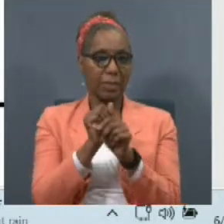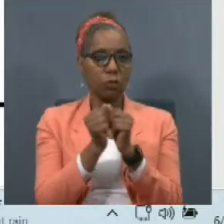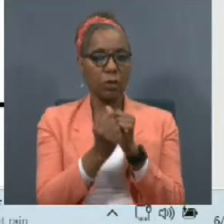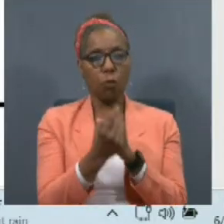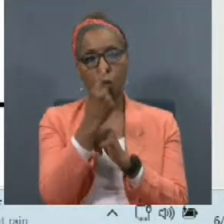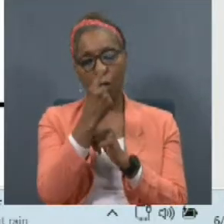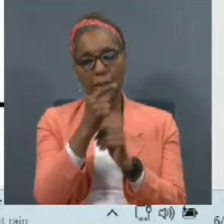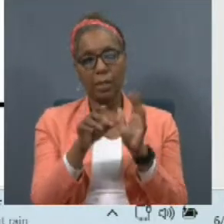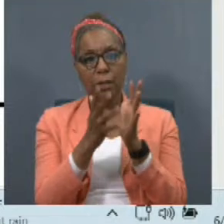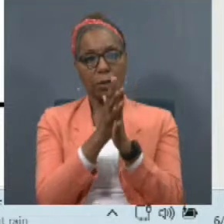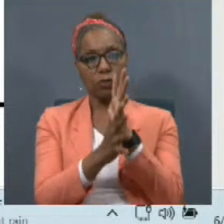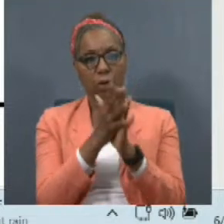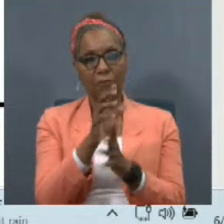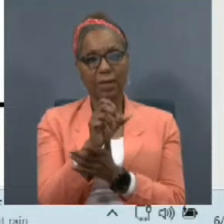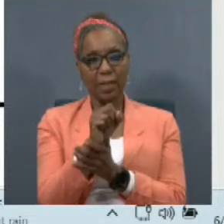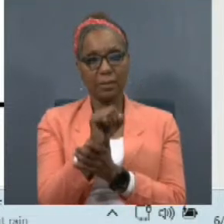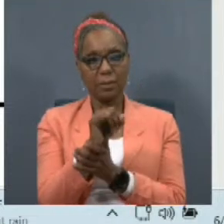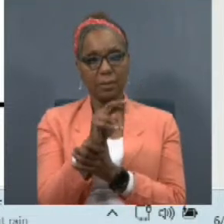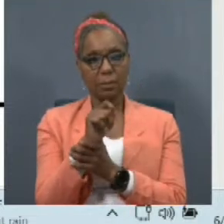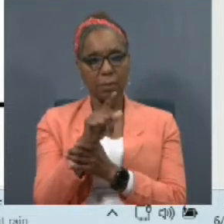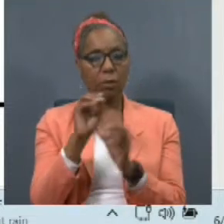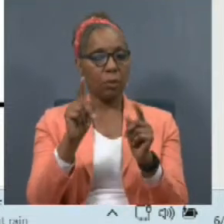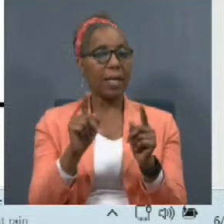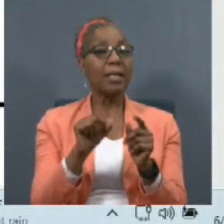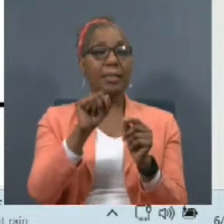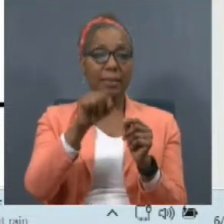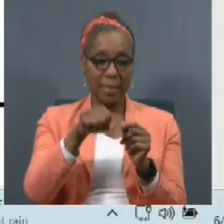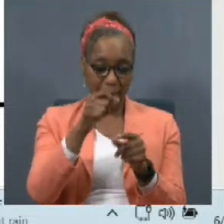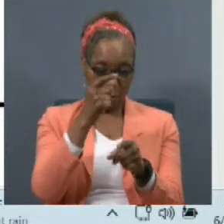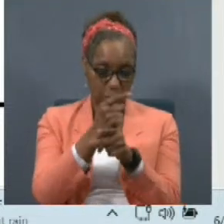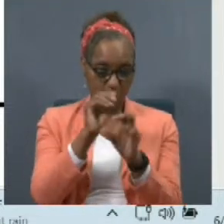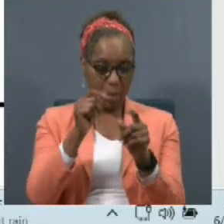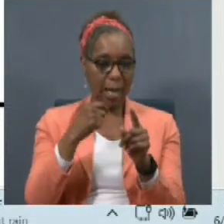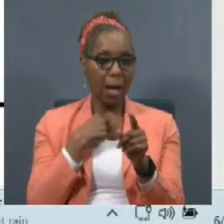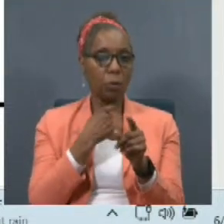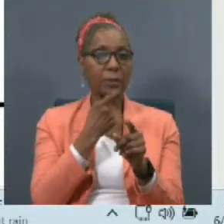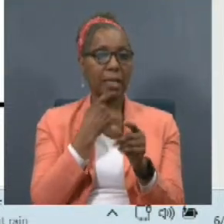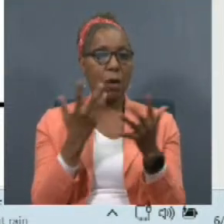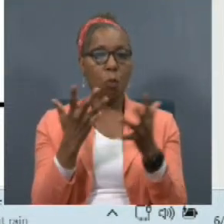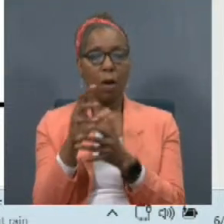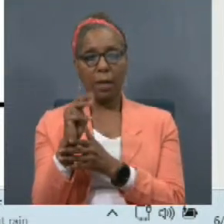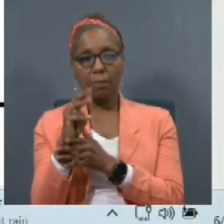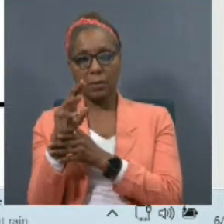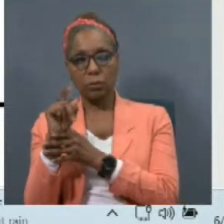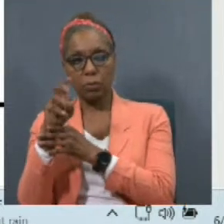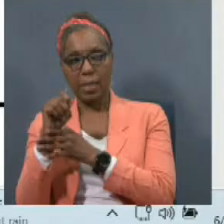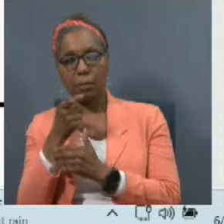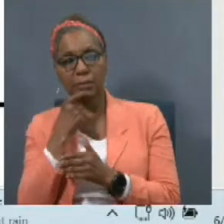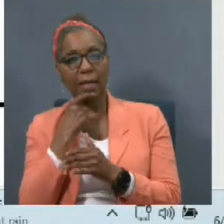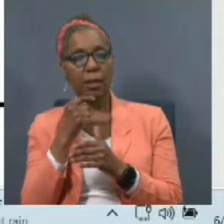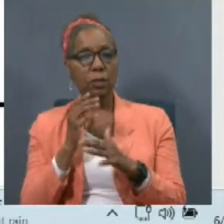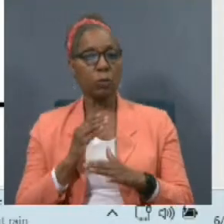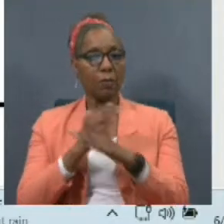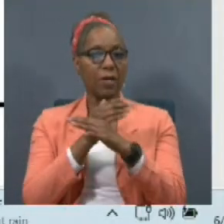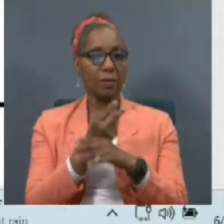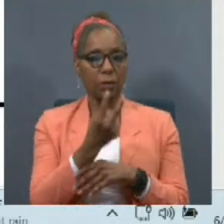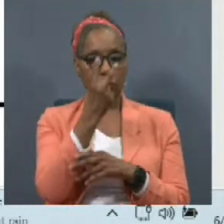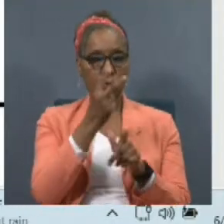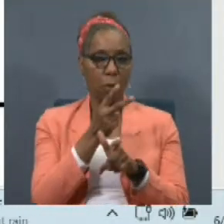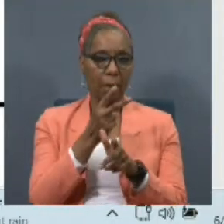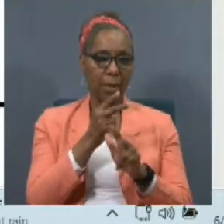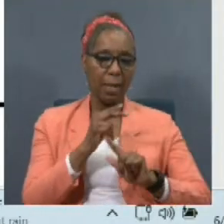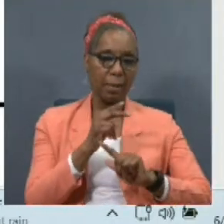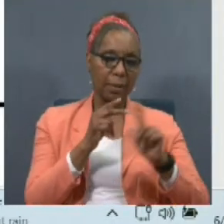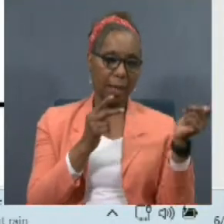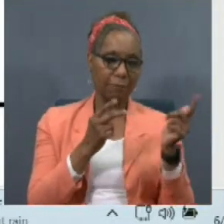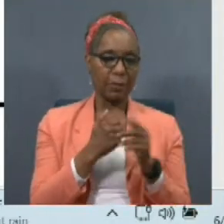right, and I'll reflect what Mr. Dell said. It was to prevent the 2 left turns from